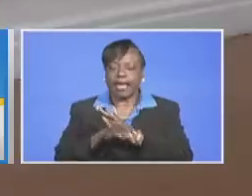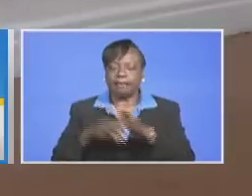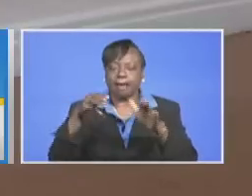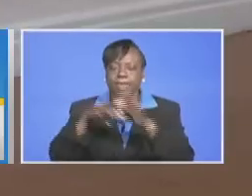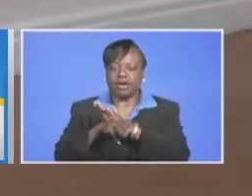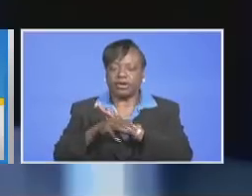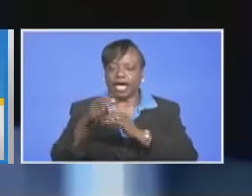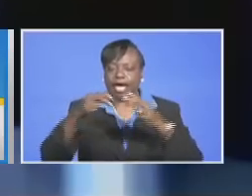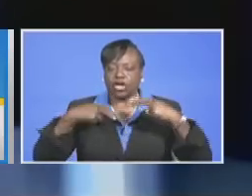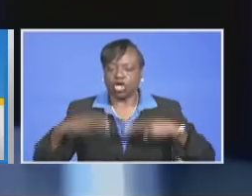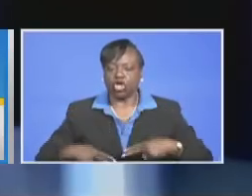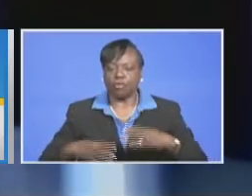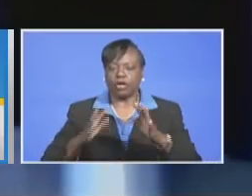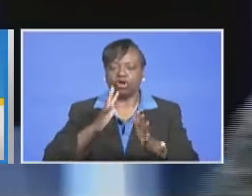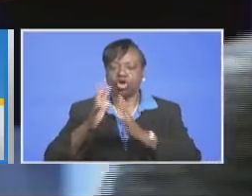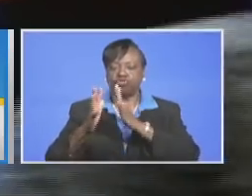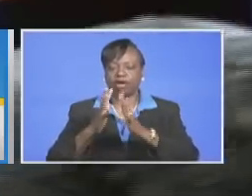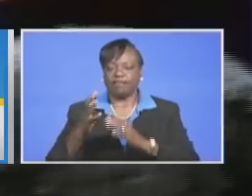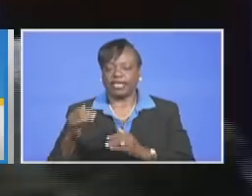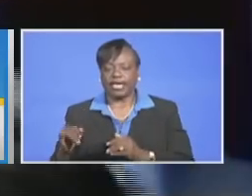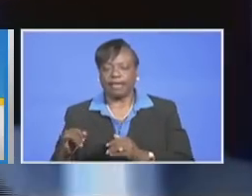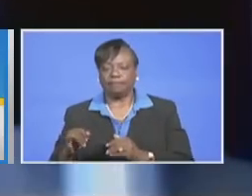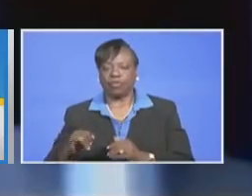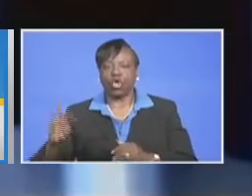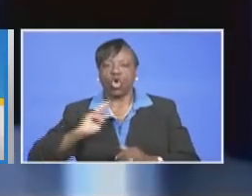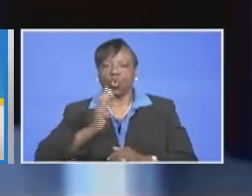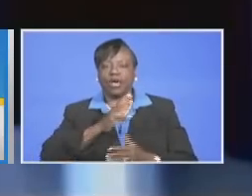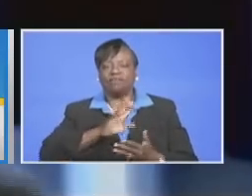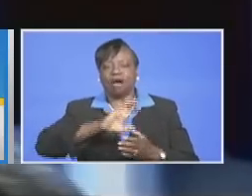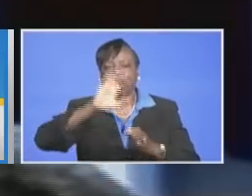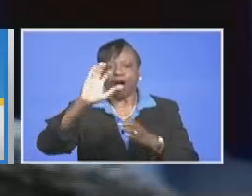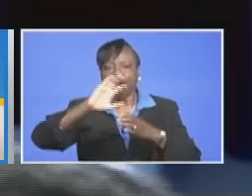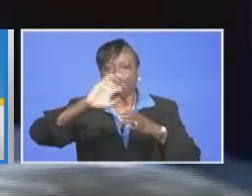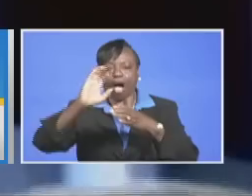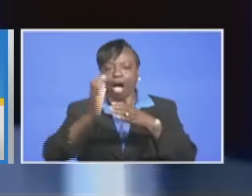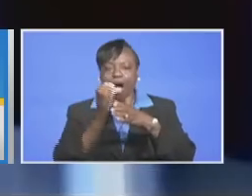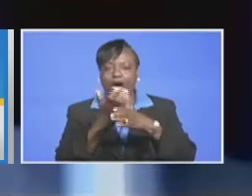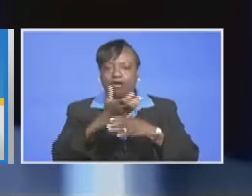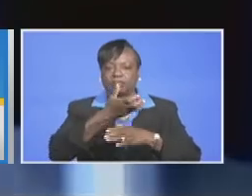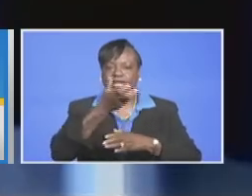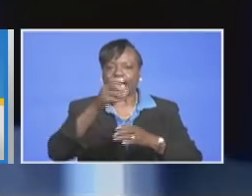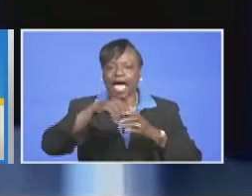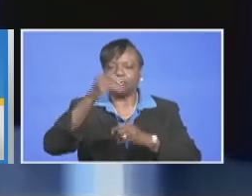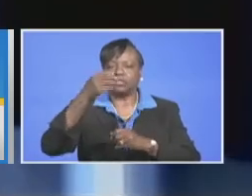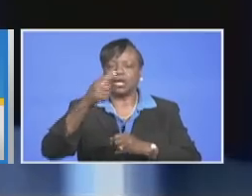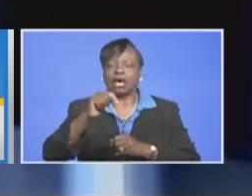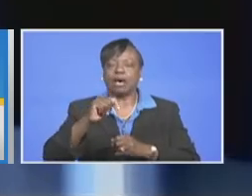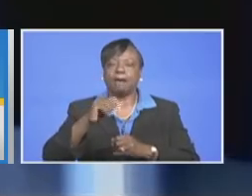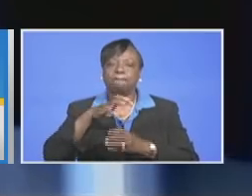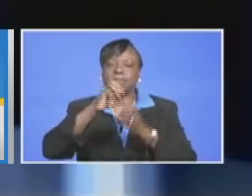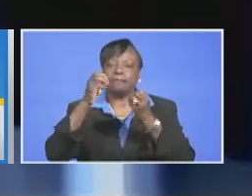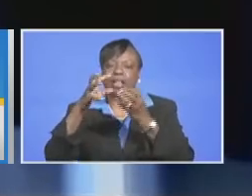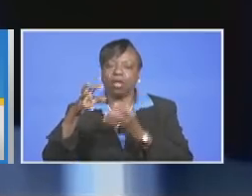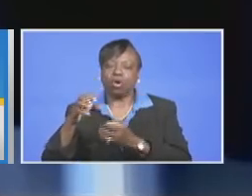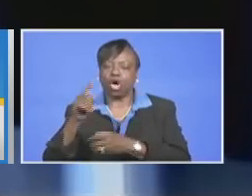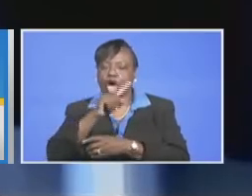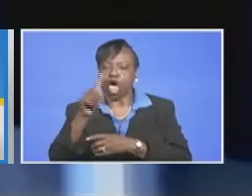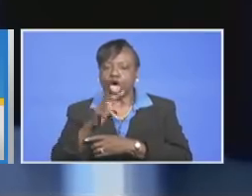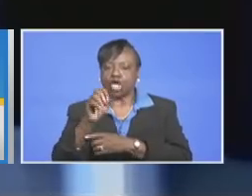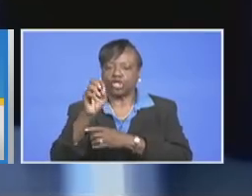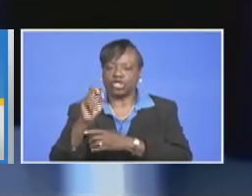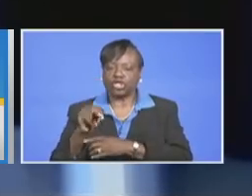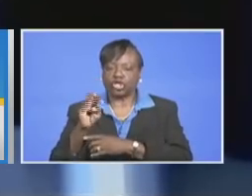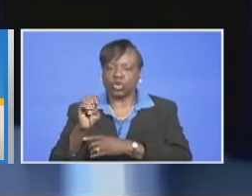human trafficking. What we've done is we've carved out what I call a bubble or zone of